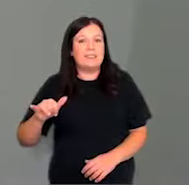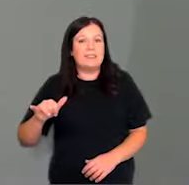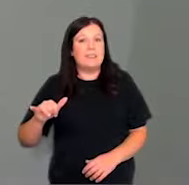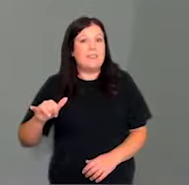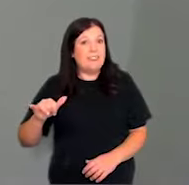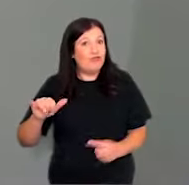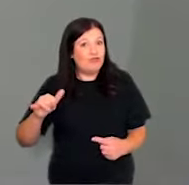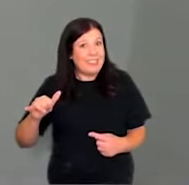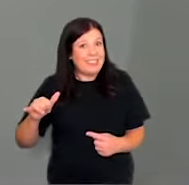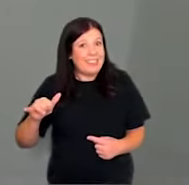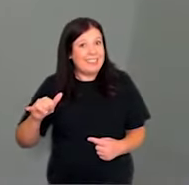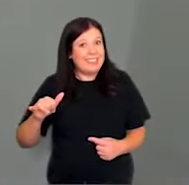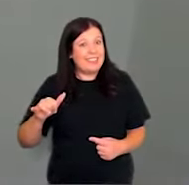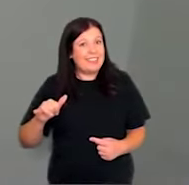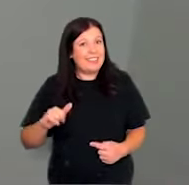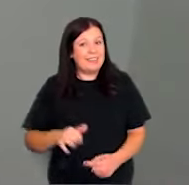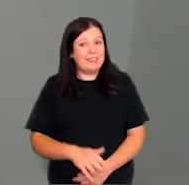That's the phone ringing.